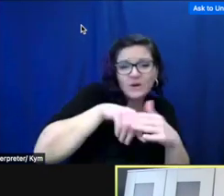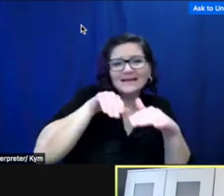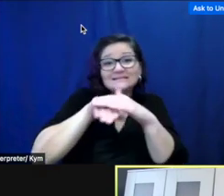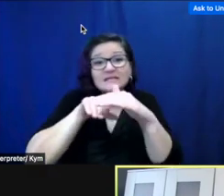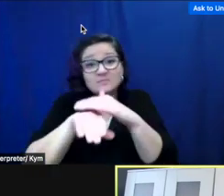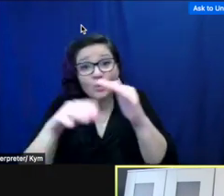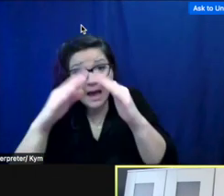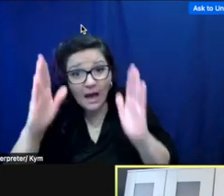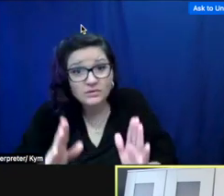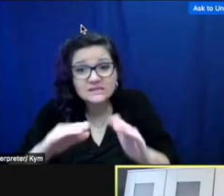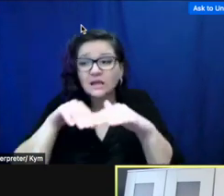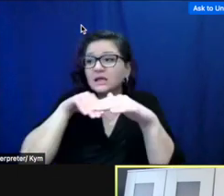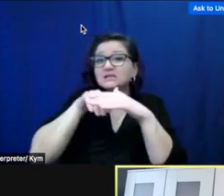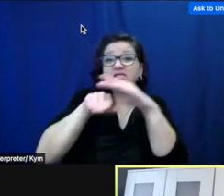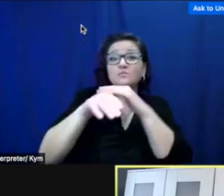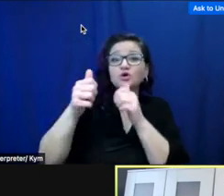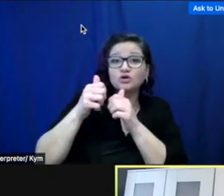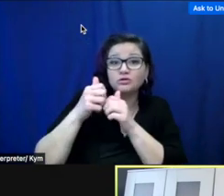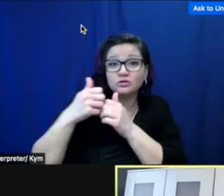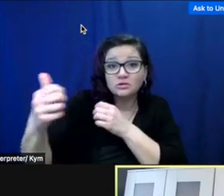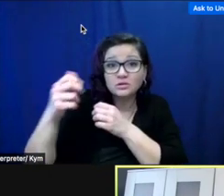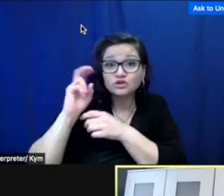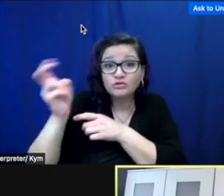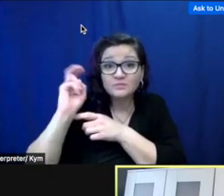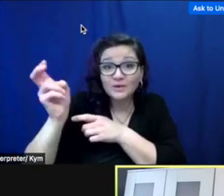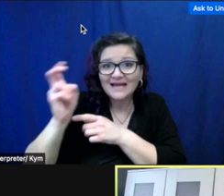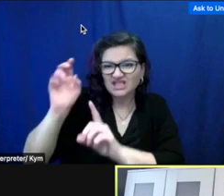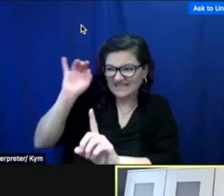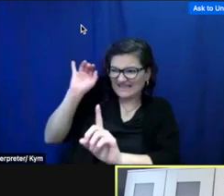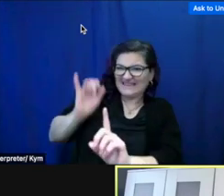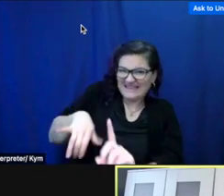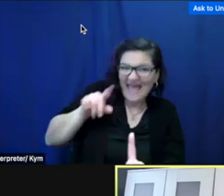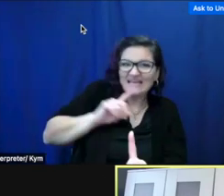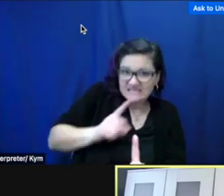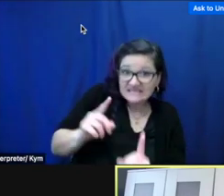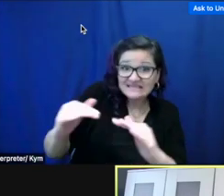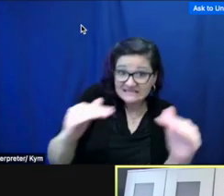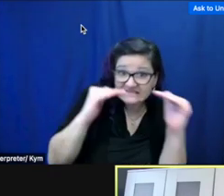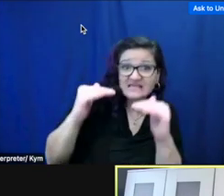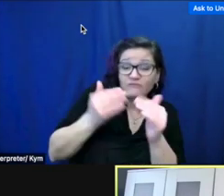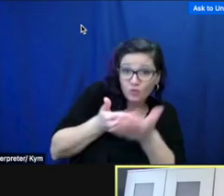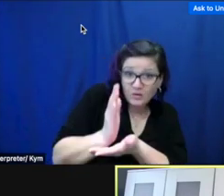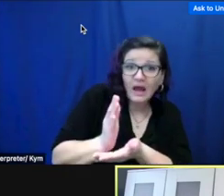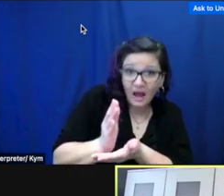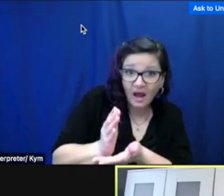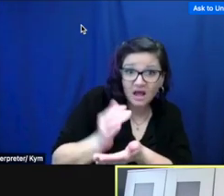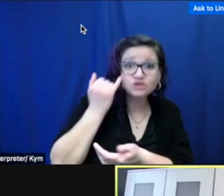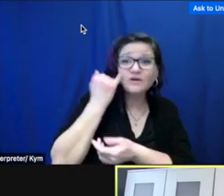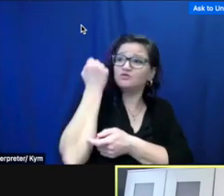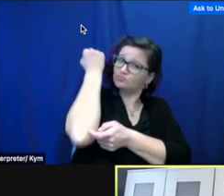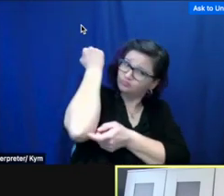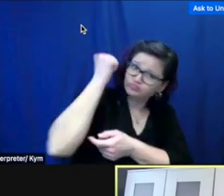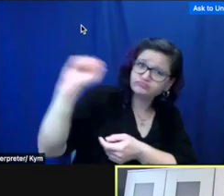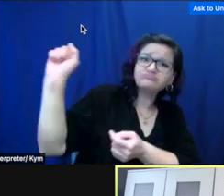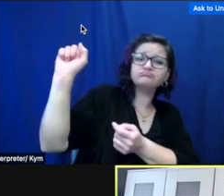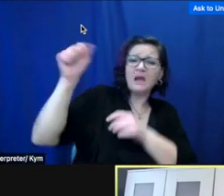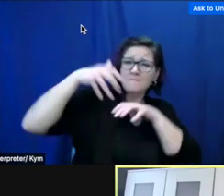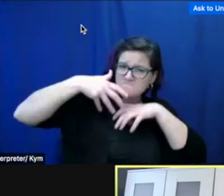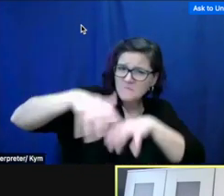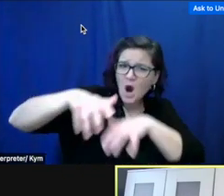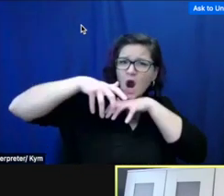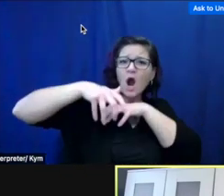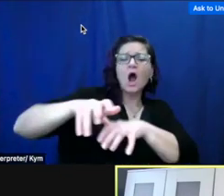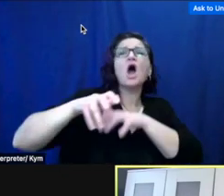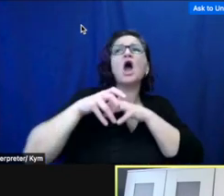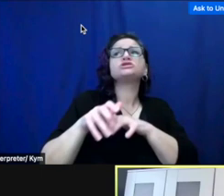accessible transportation. So that's a form of civil rights for when you're protesting and you're marching or